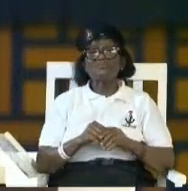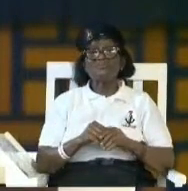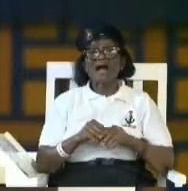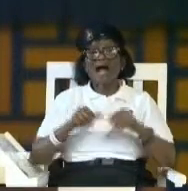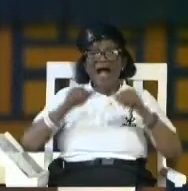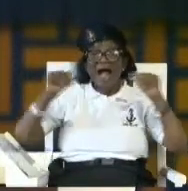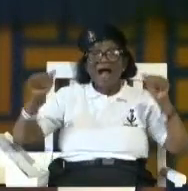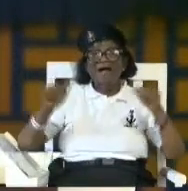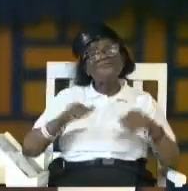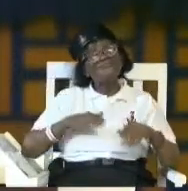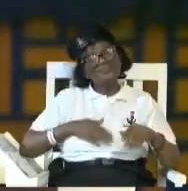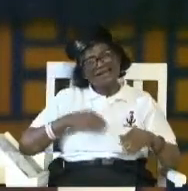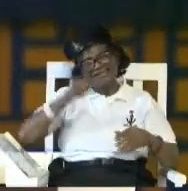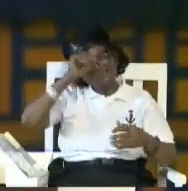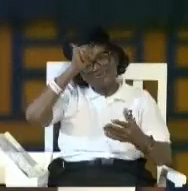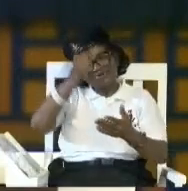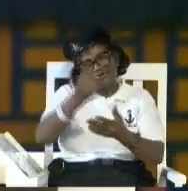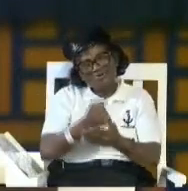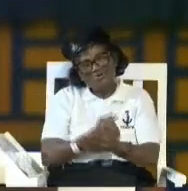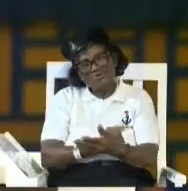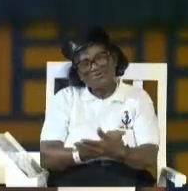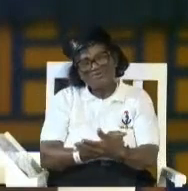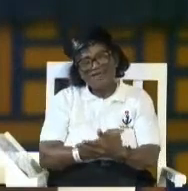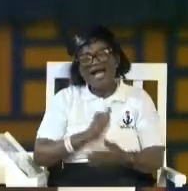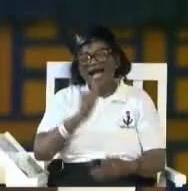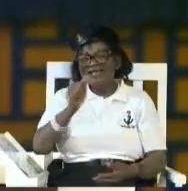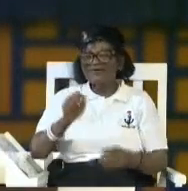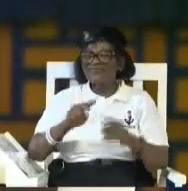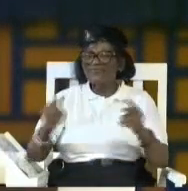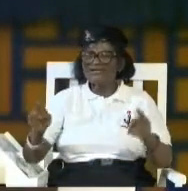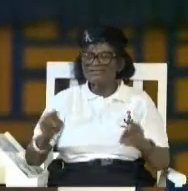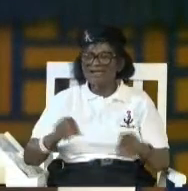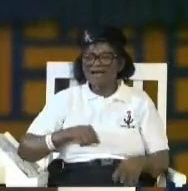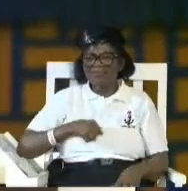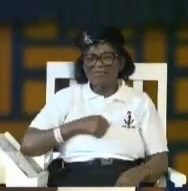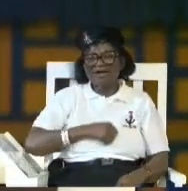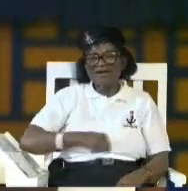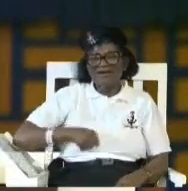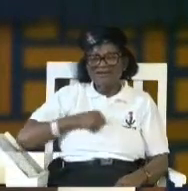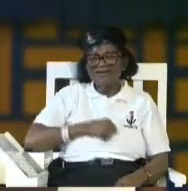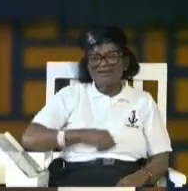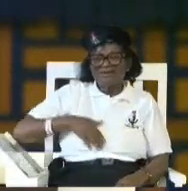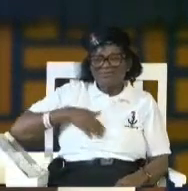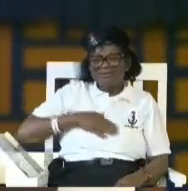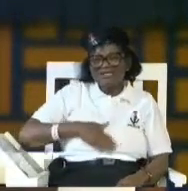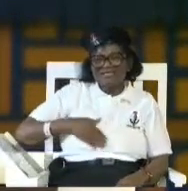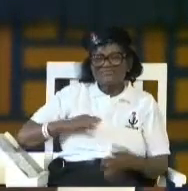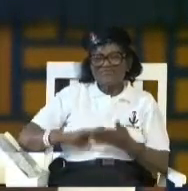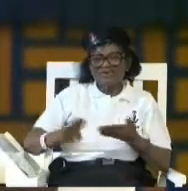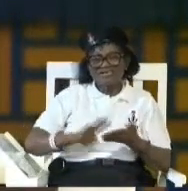My son, I'm very sorry. Please forgive me.